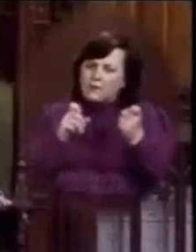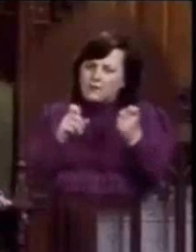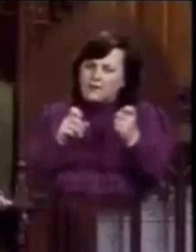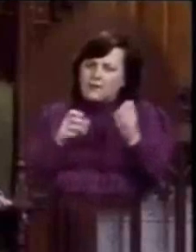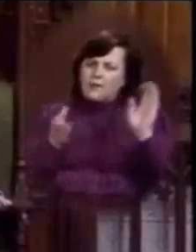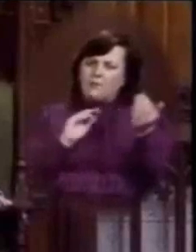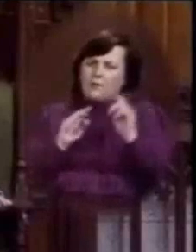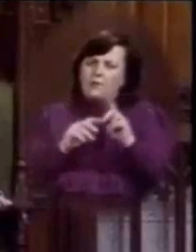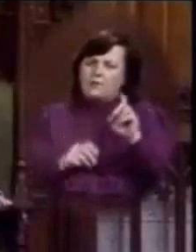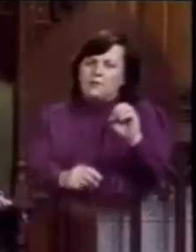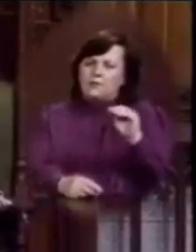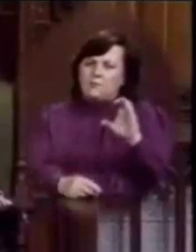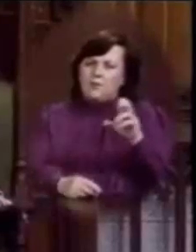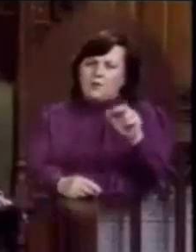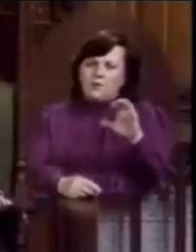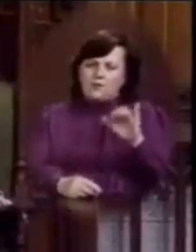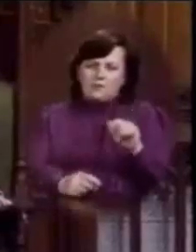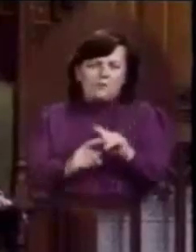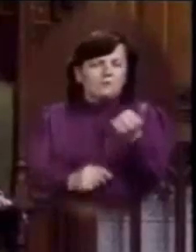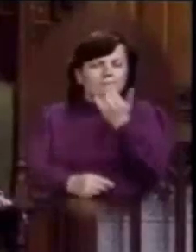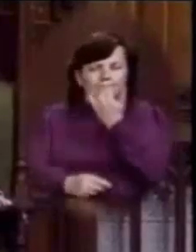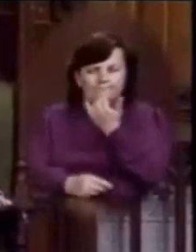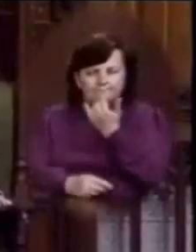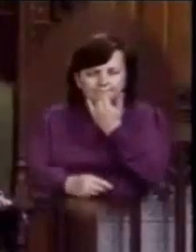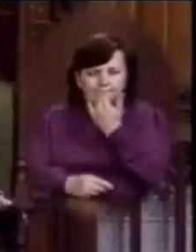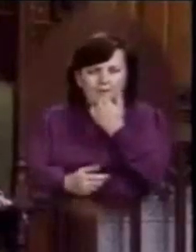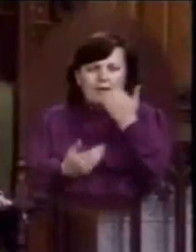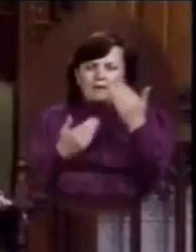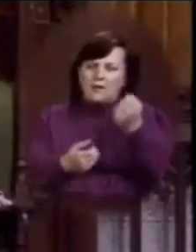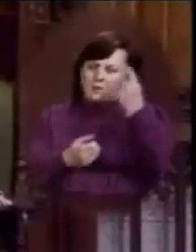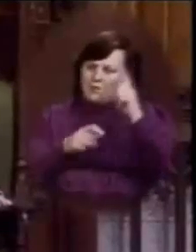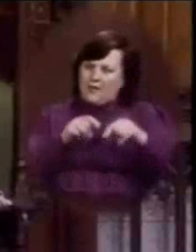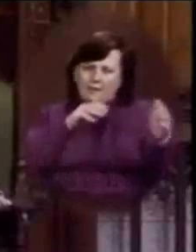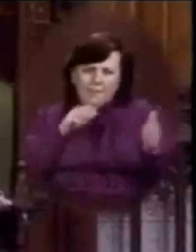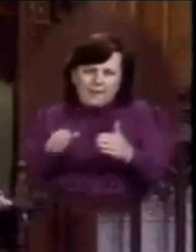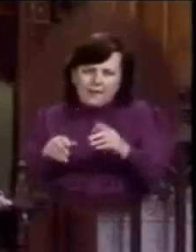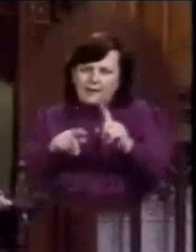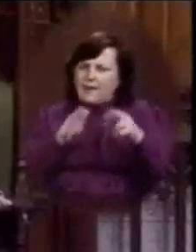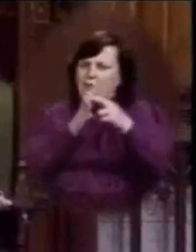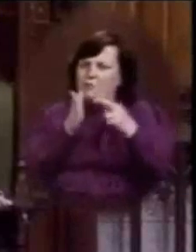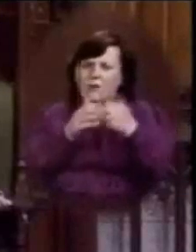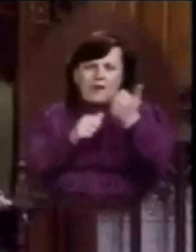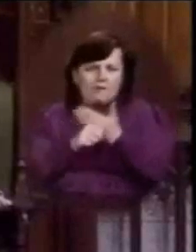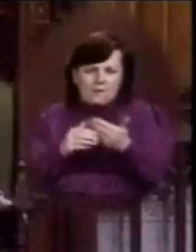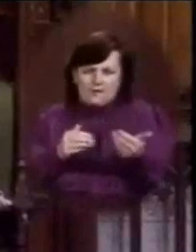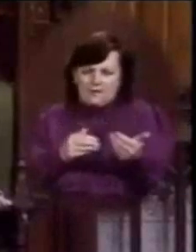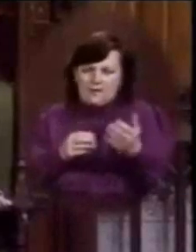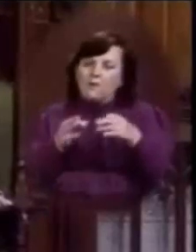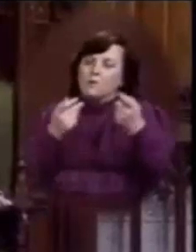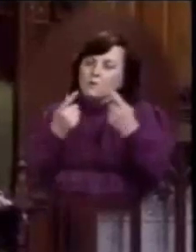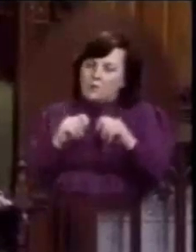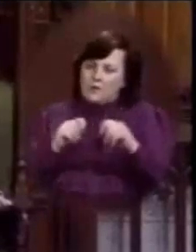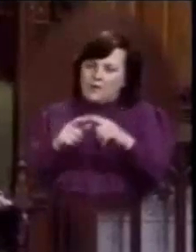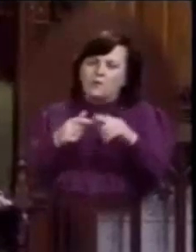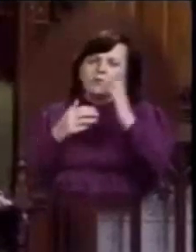wrong. Now they understand that you can't plan and regulate everything, and that if you try, you lose